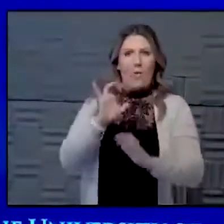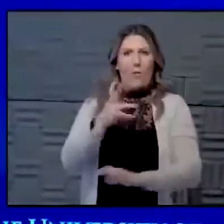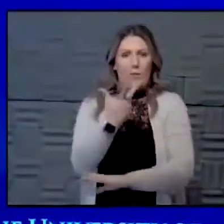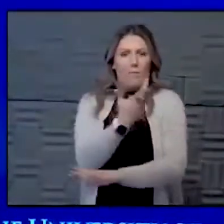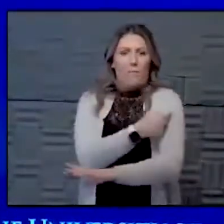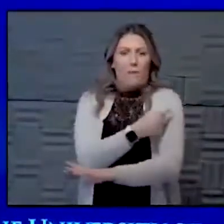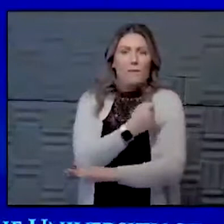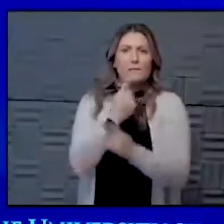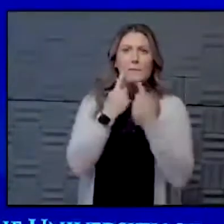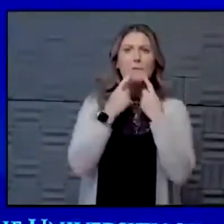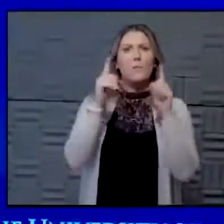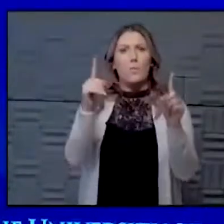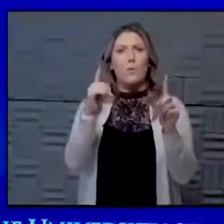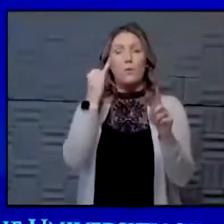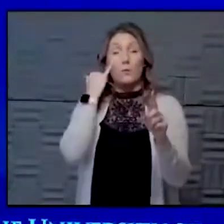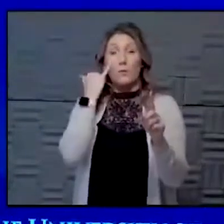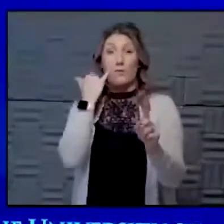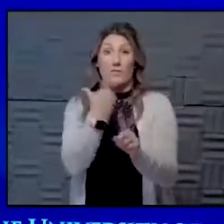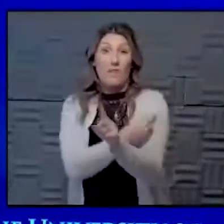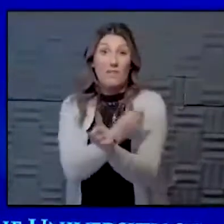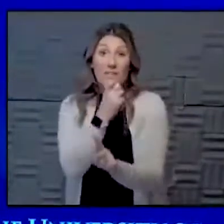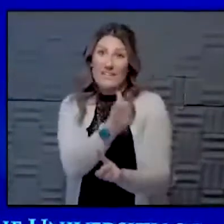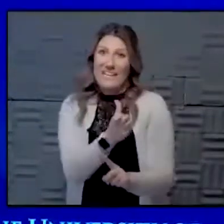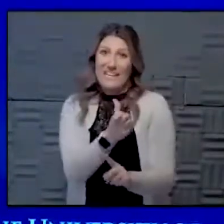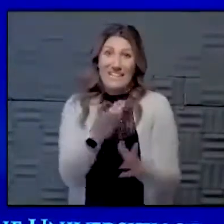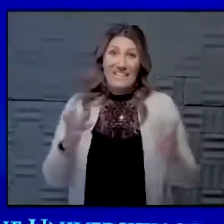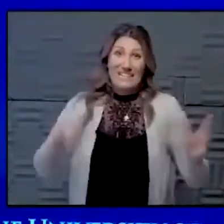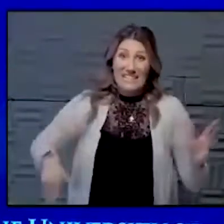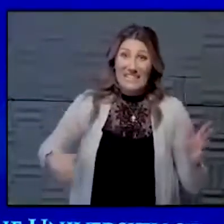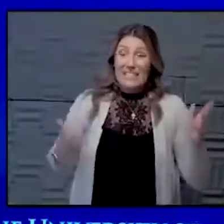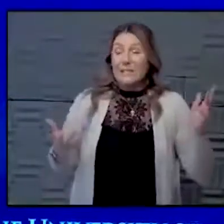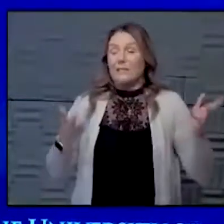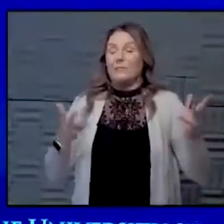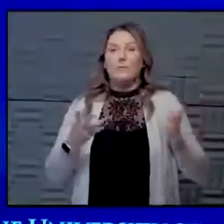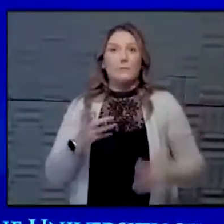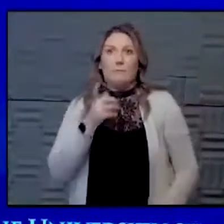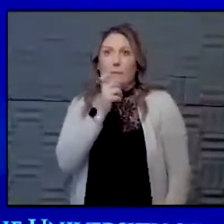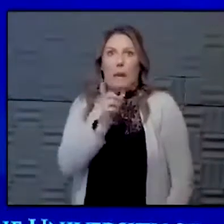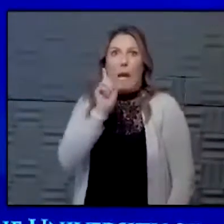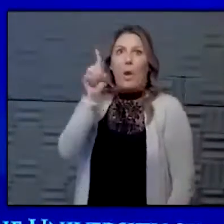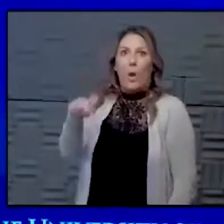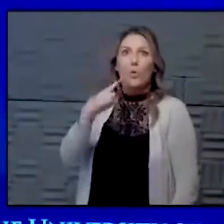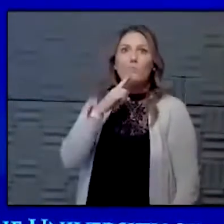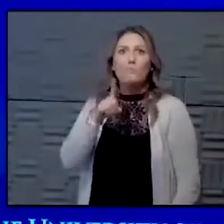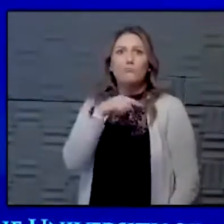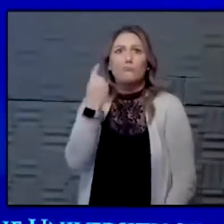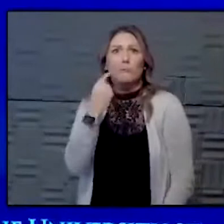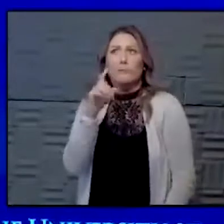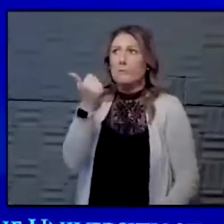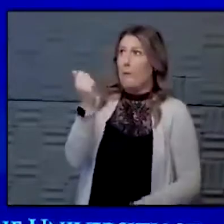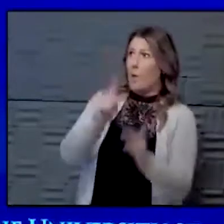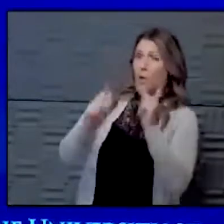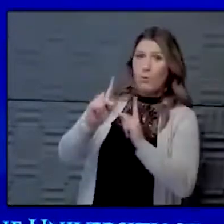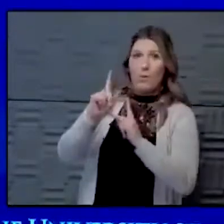work. If you've not been vaccinated, I don't think you got to go. I think you're a risk to everybody in another country, and you're a risk to what you can